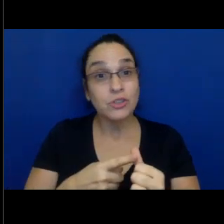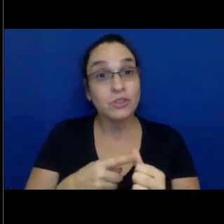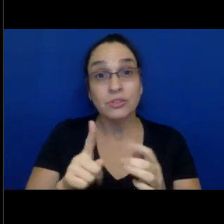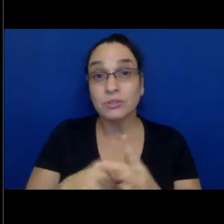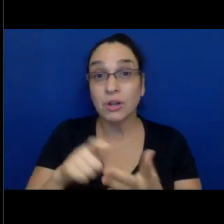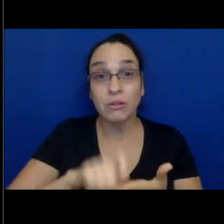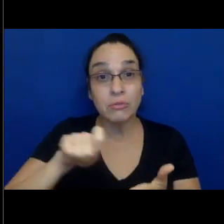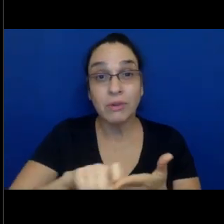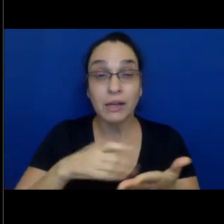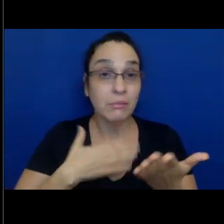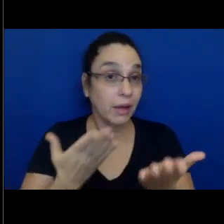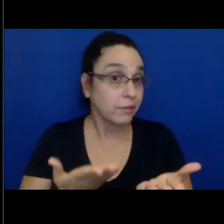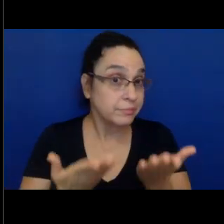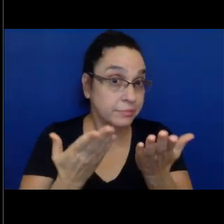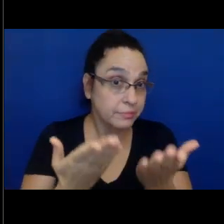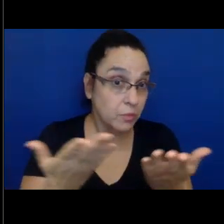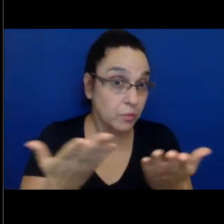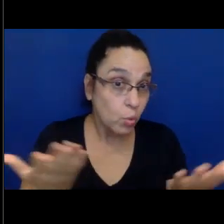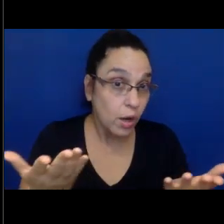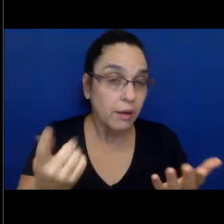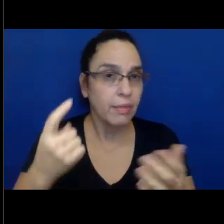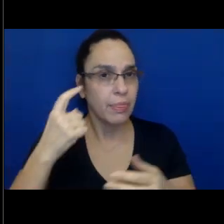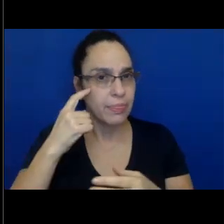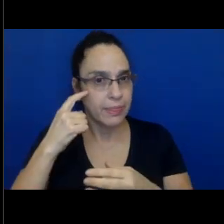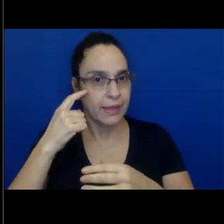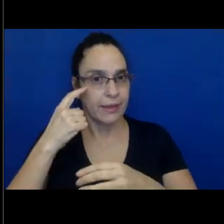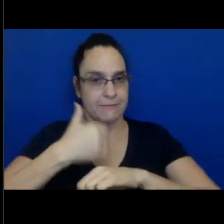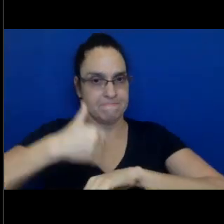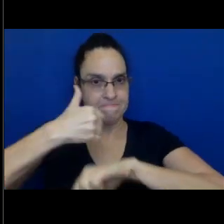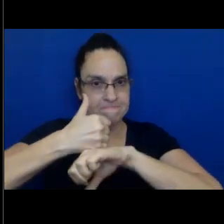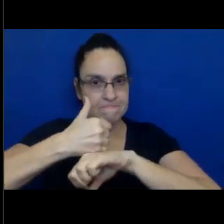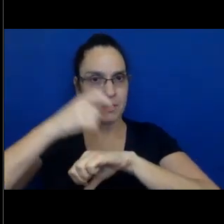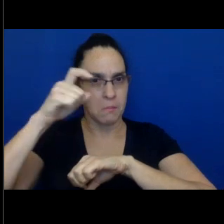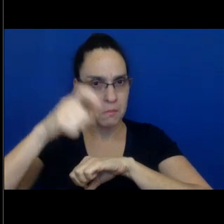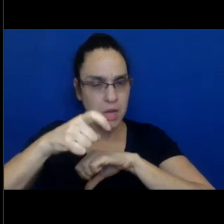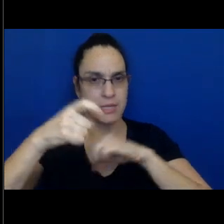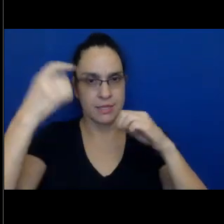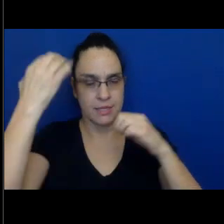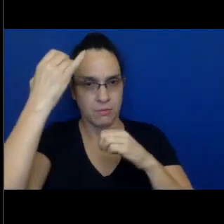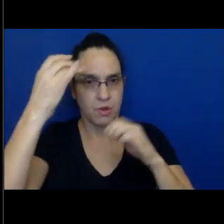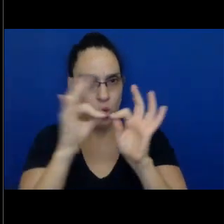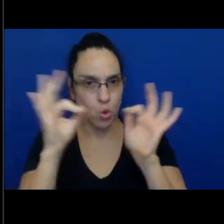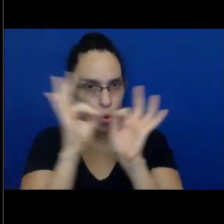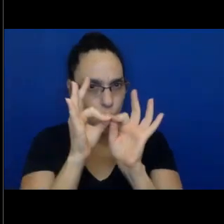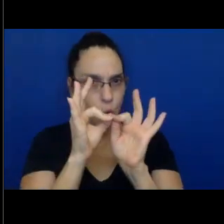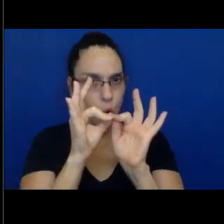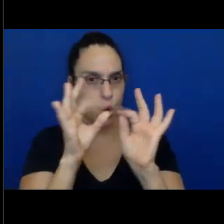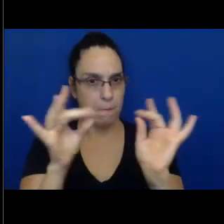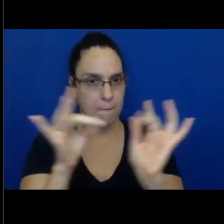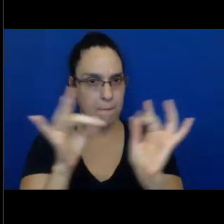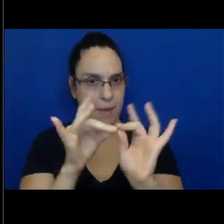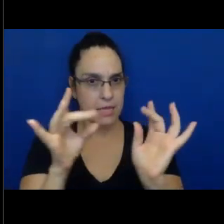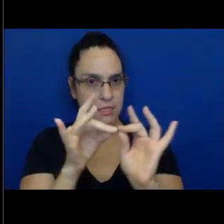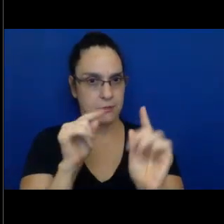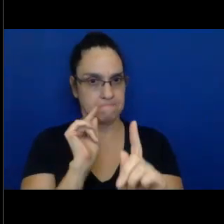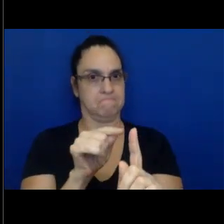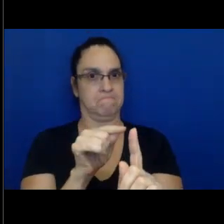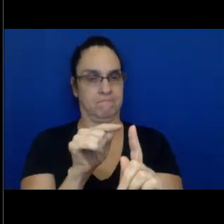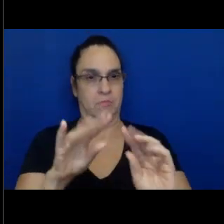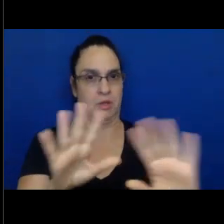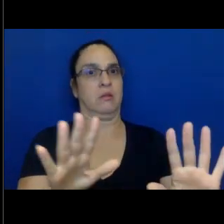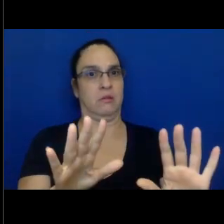it's nice to think very hard to distill the core message into a very, very clean line, and then go from